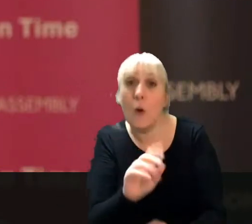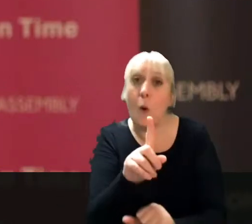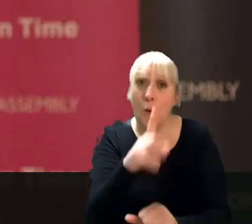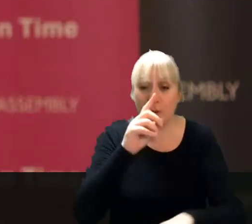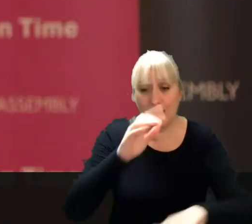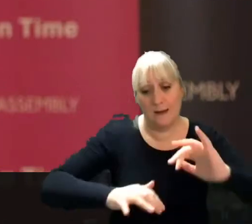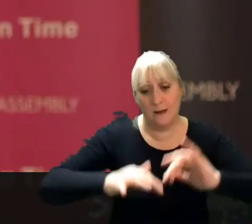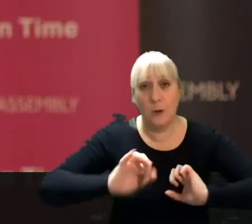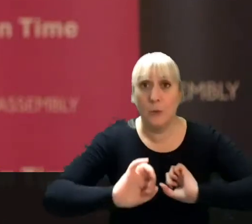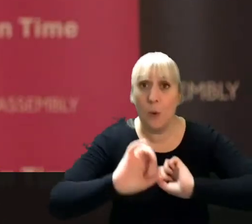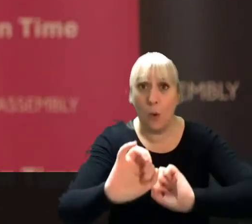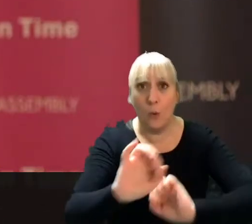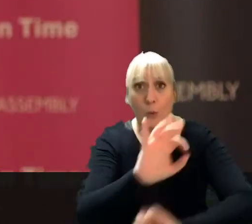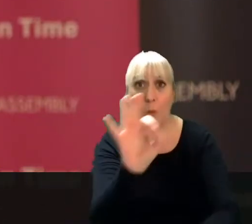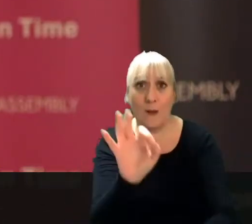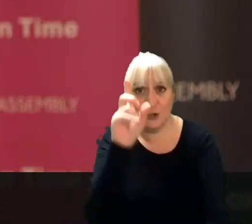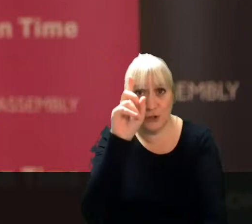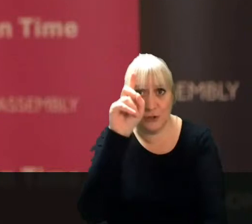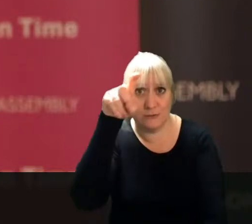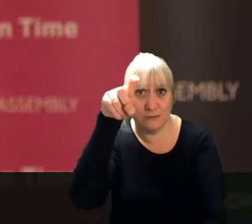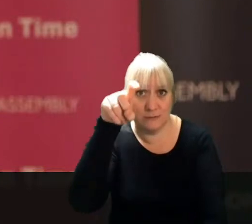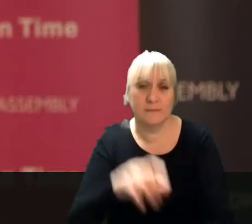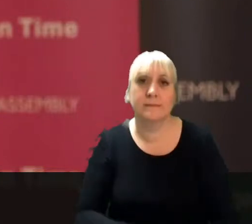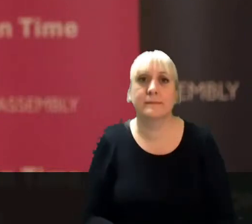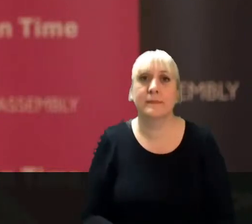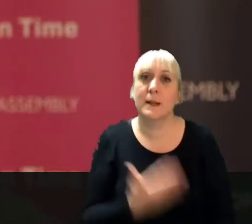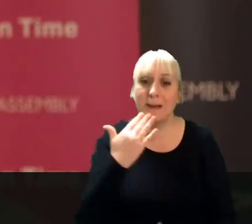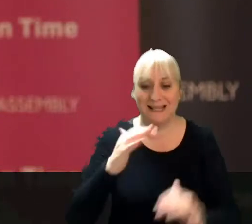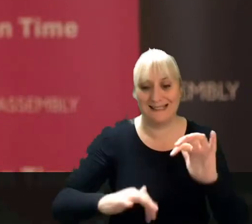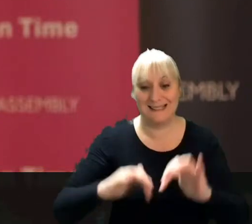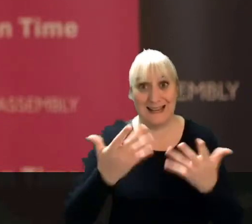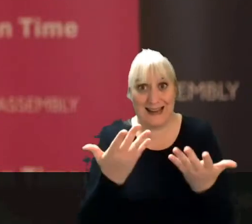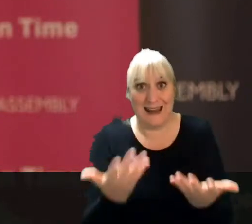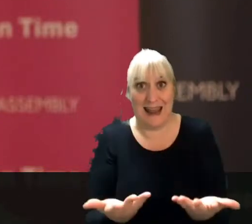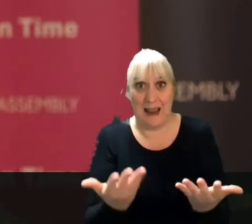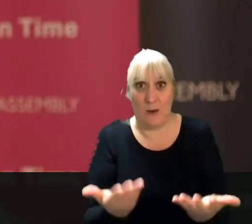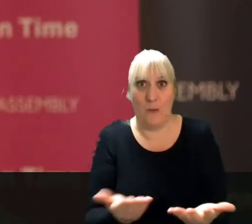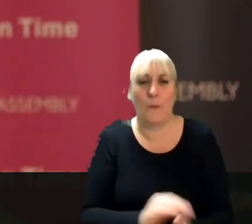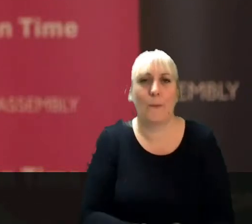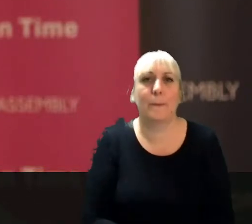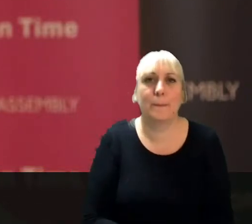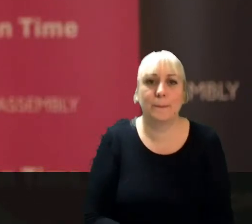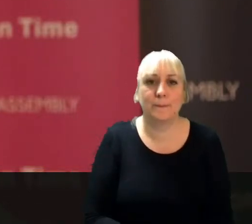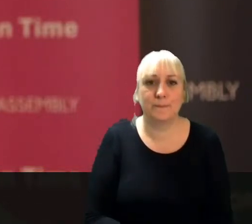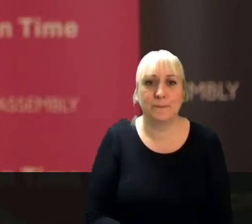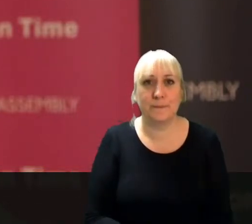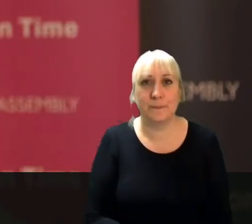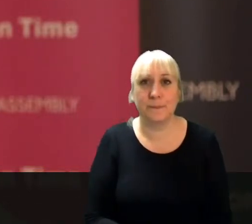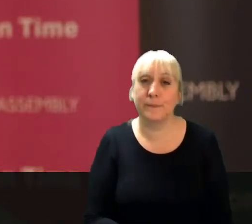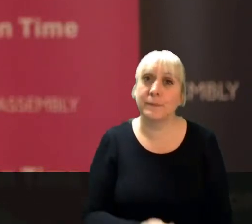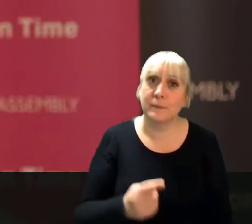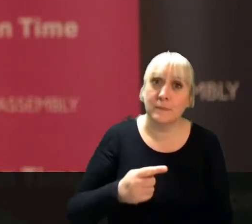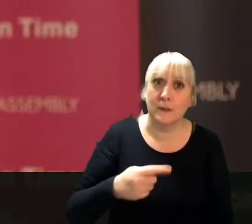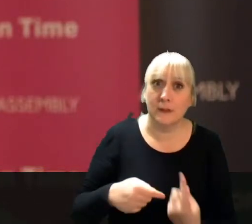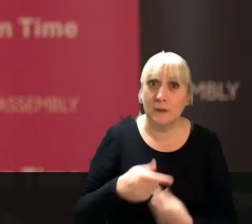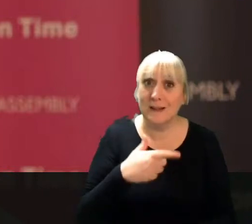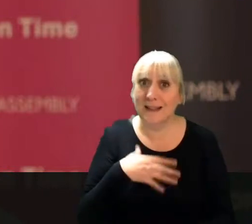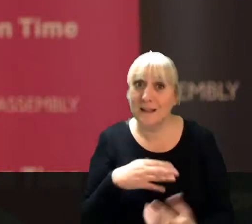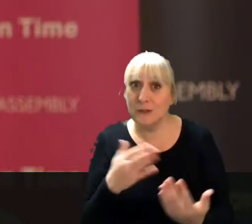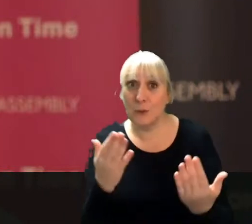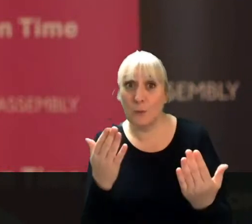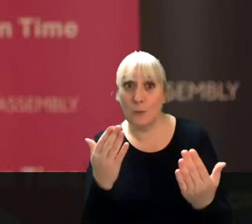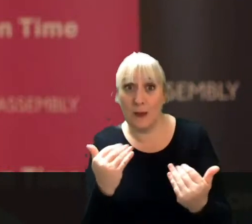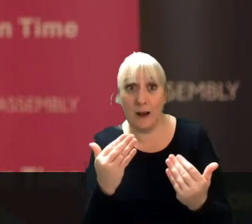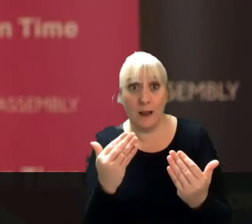now? So can we first welcome Cartin